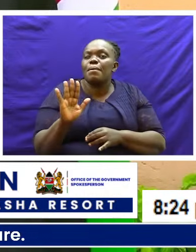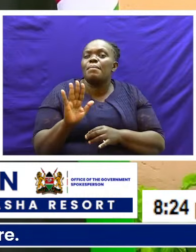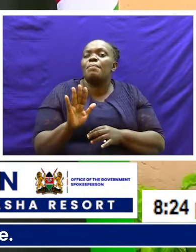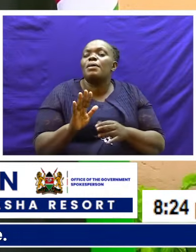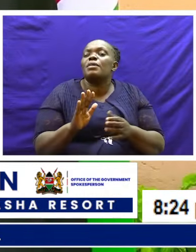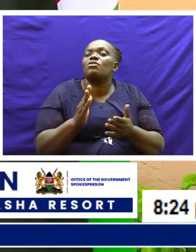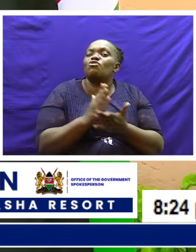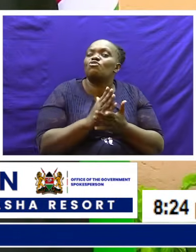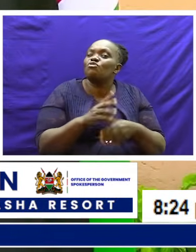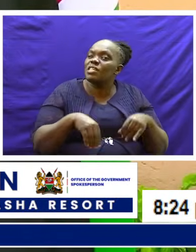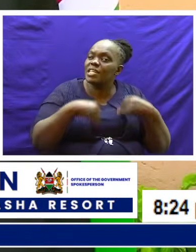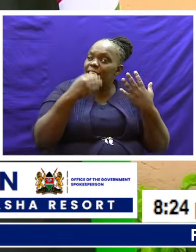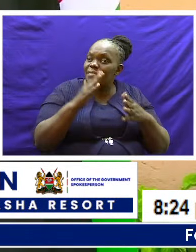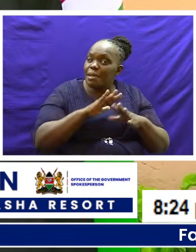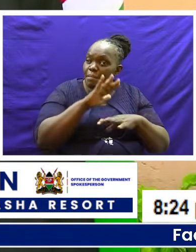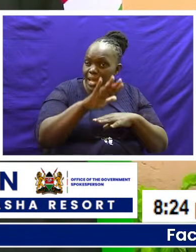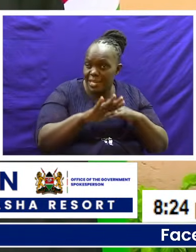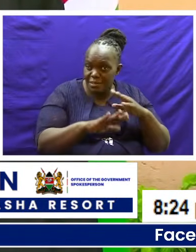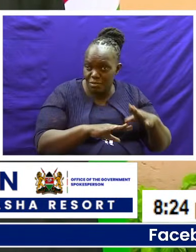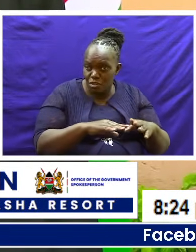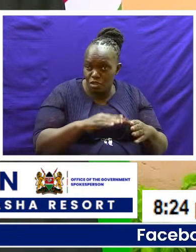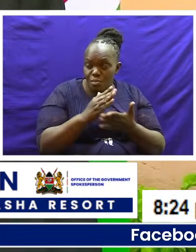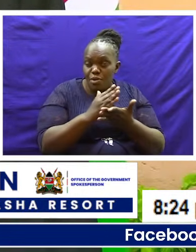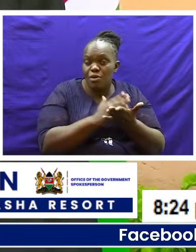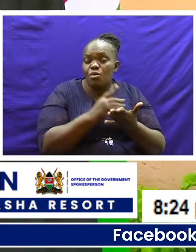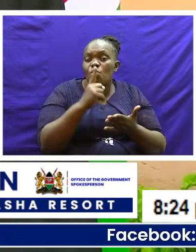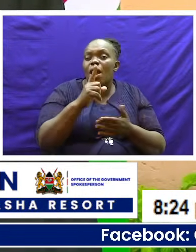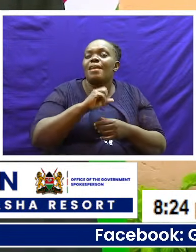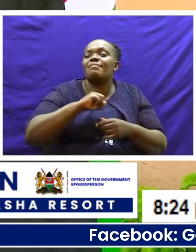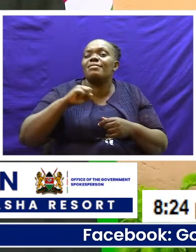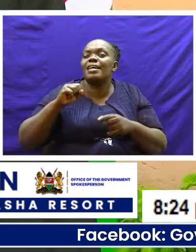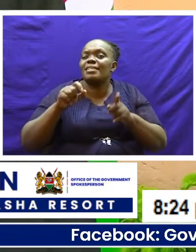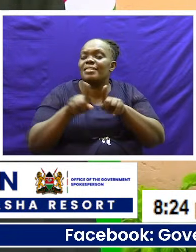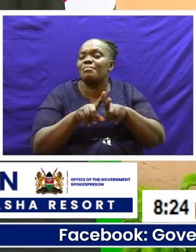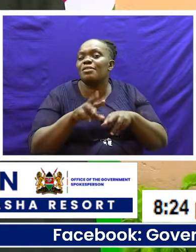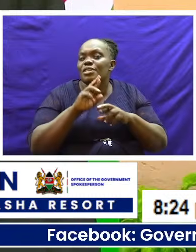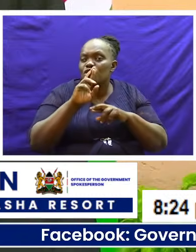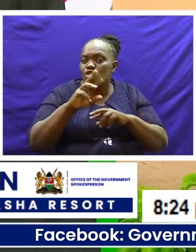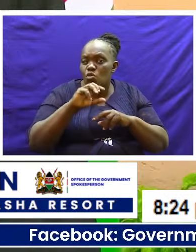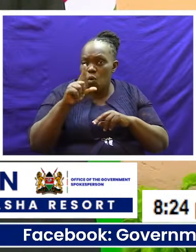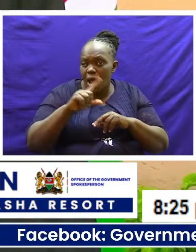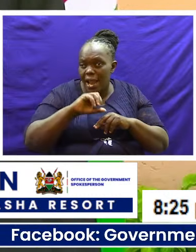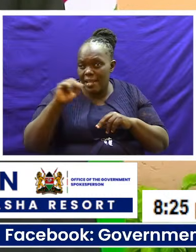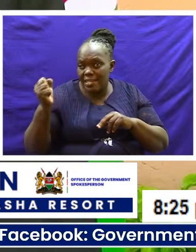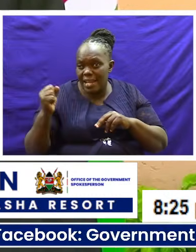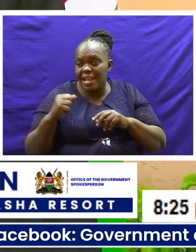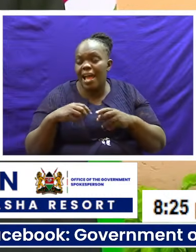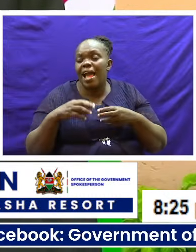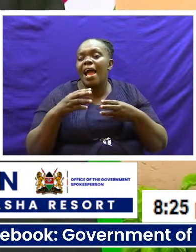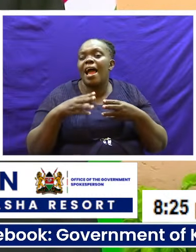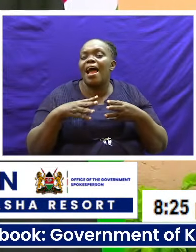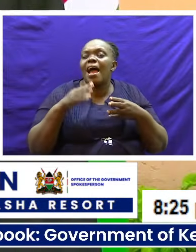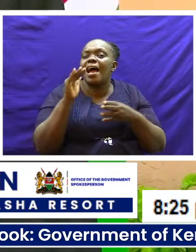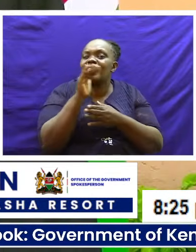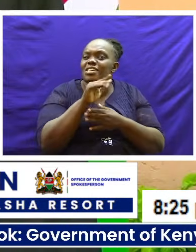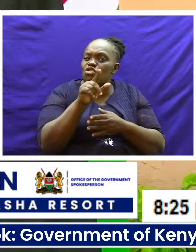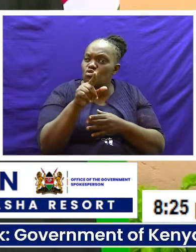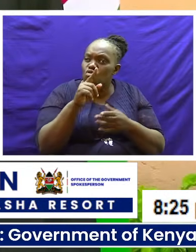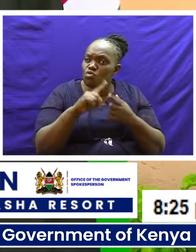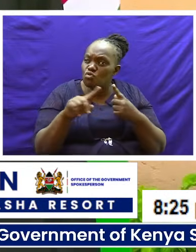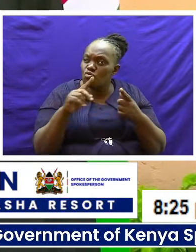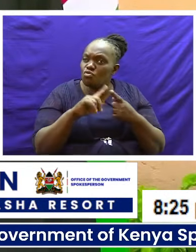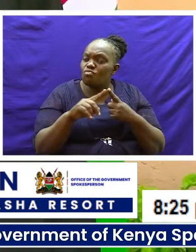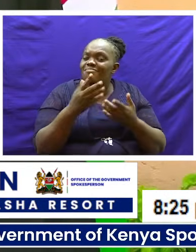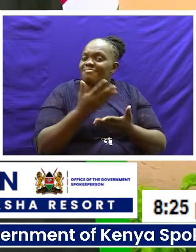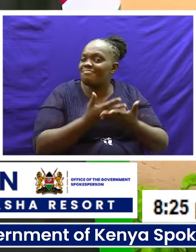the platform, the programs on one side, your results on one side, then we allow you to